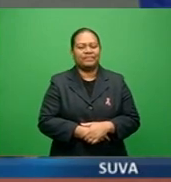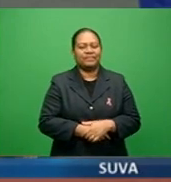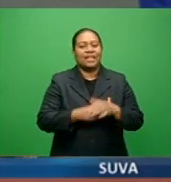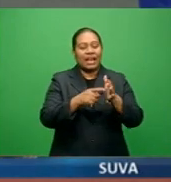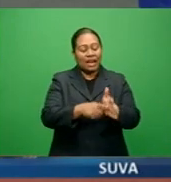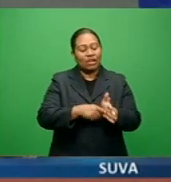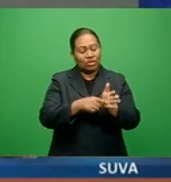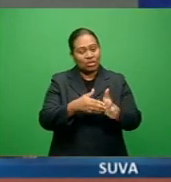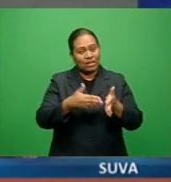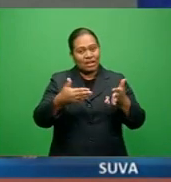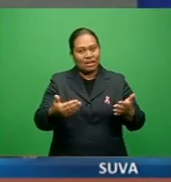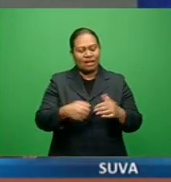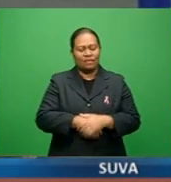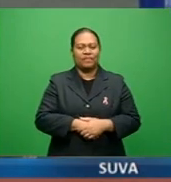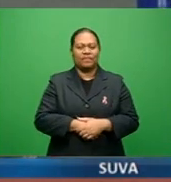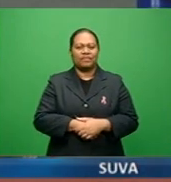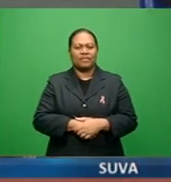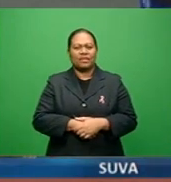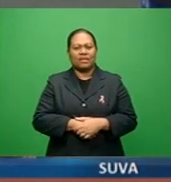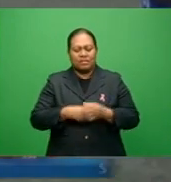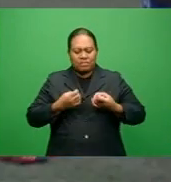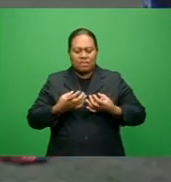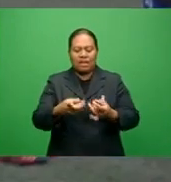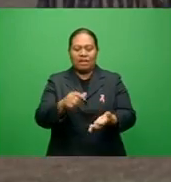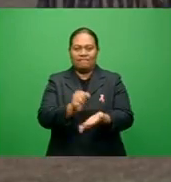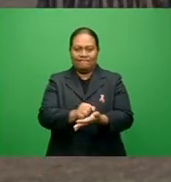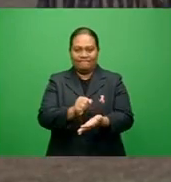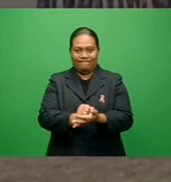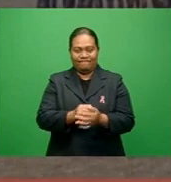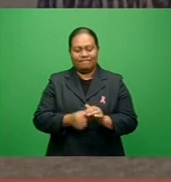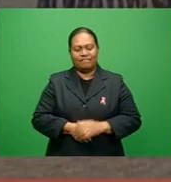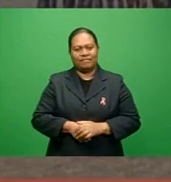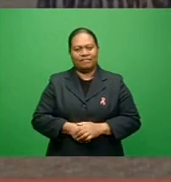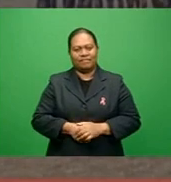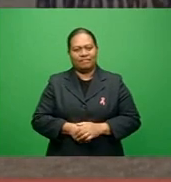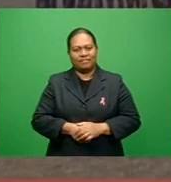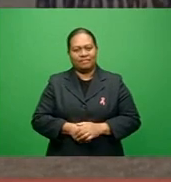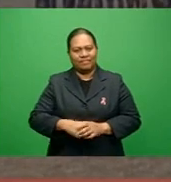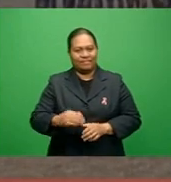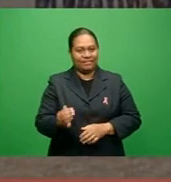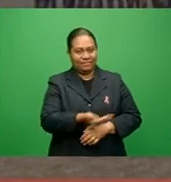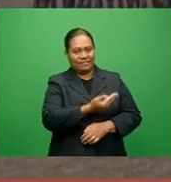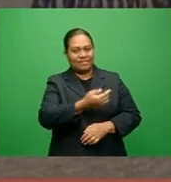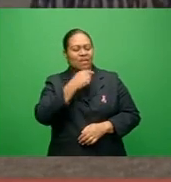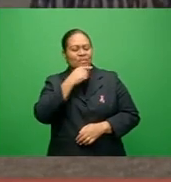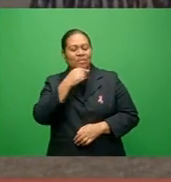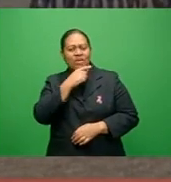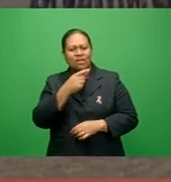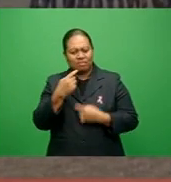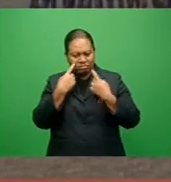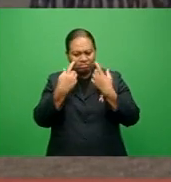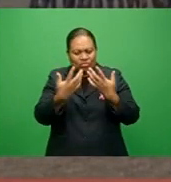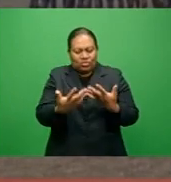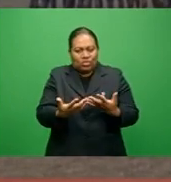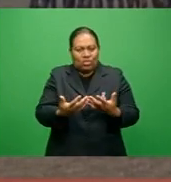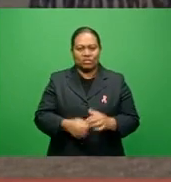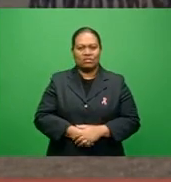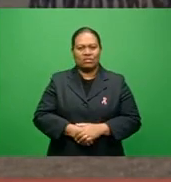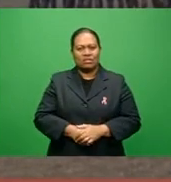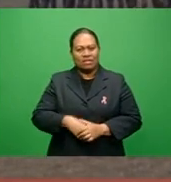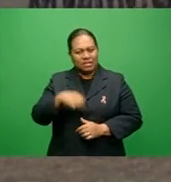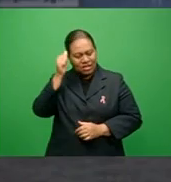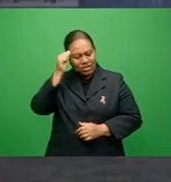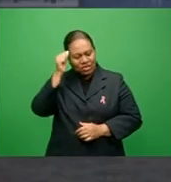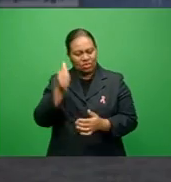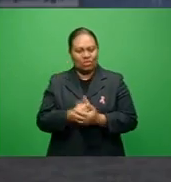Lautoka has upped the ante in terms of preparation. The boys are high spirits. They know the task at hand.